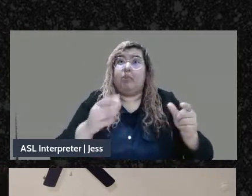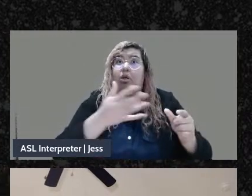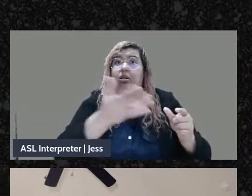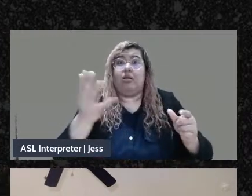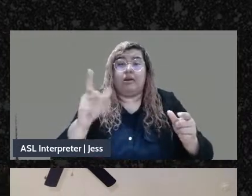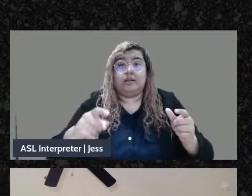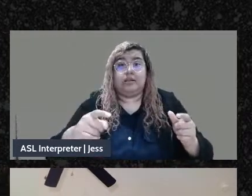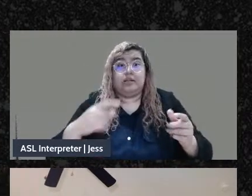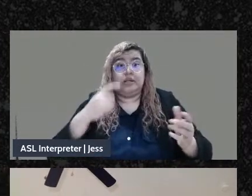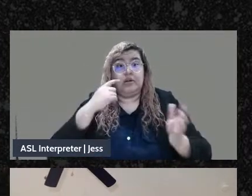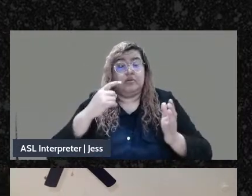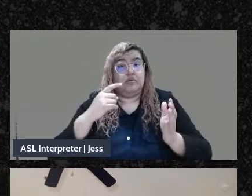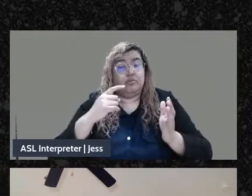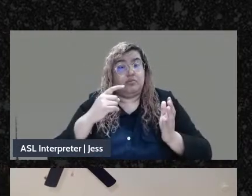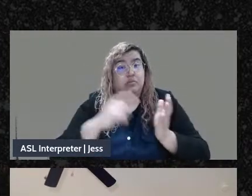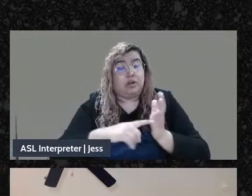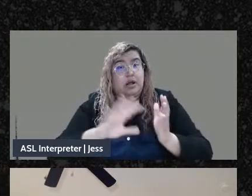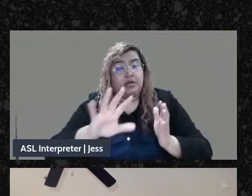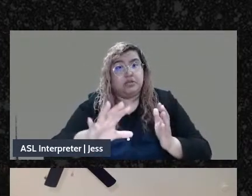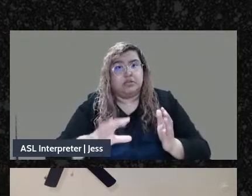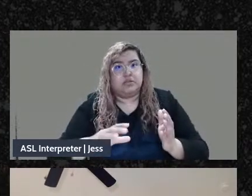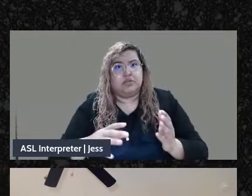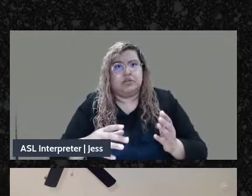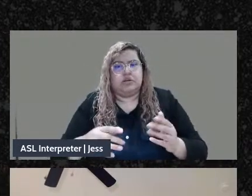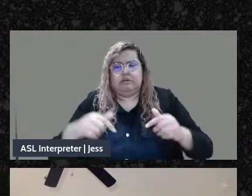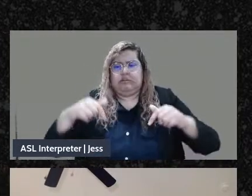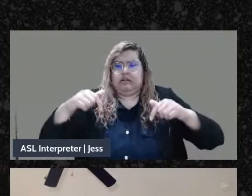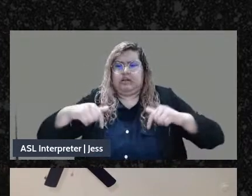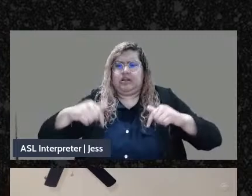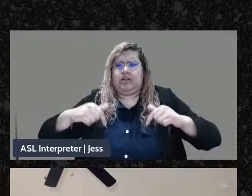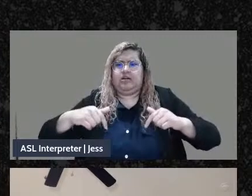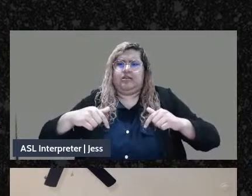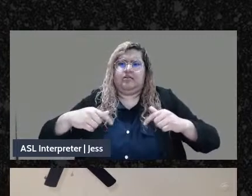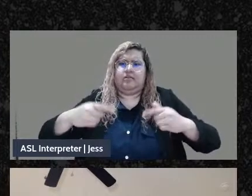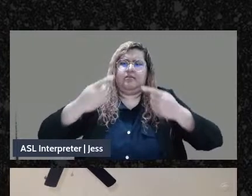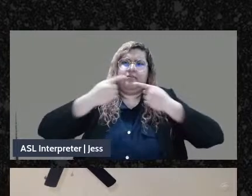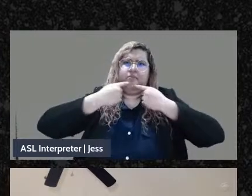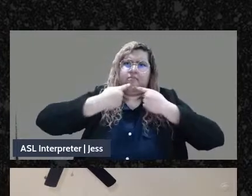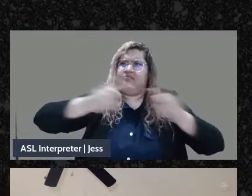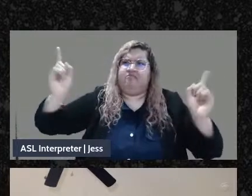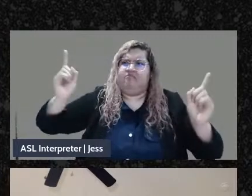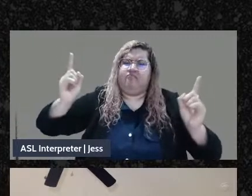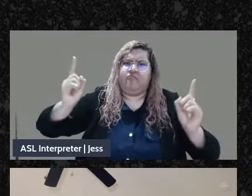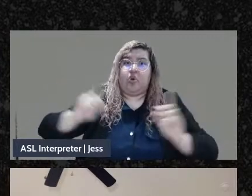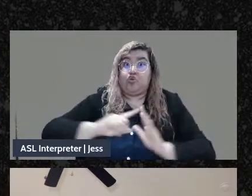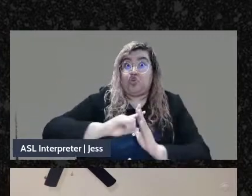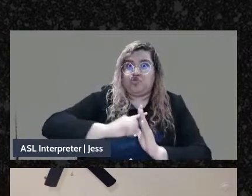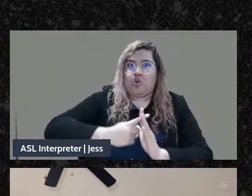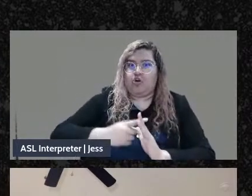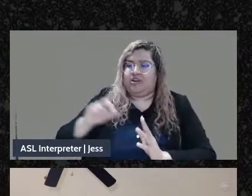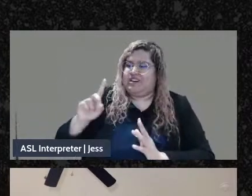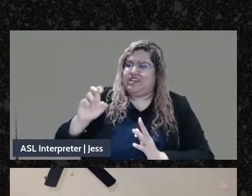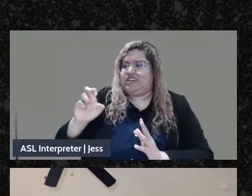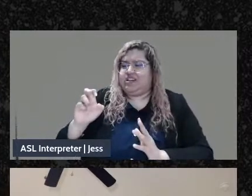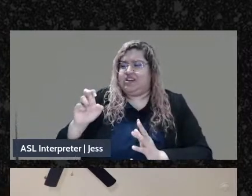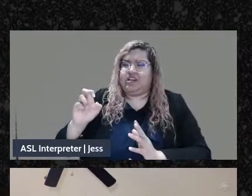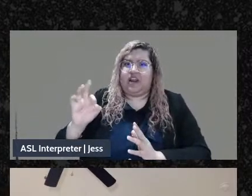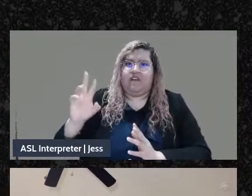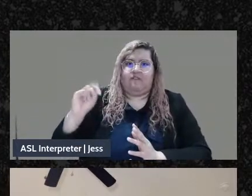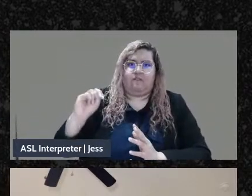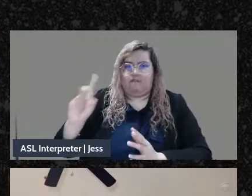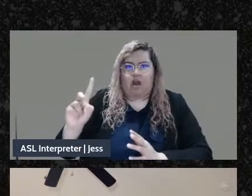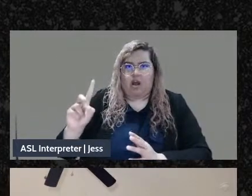that prompted this sort of declaration of, the end of defund movements, which is, again,